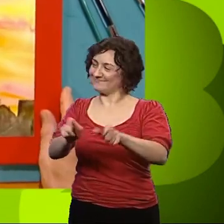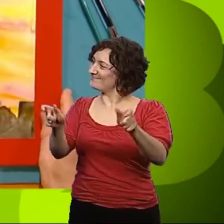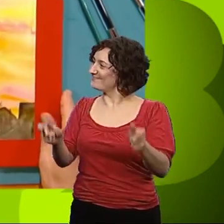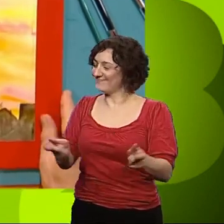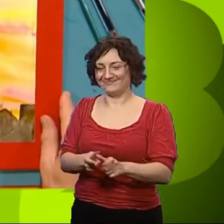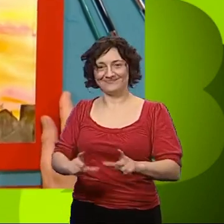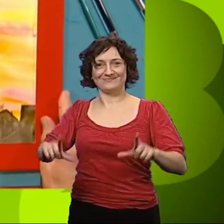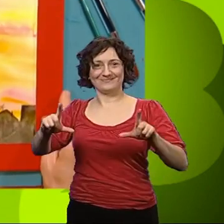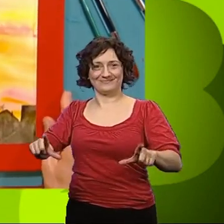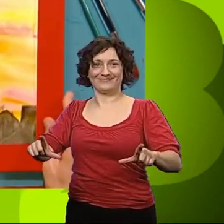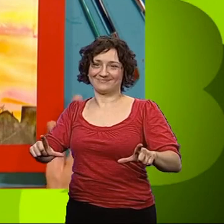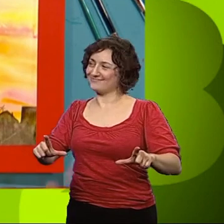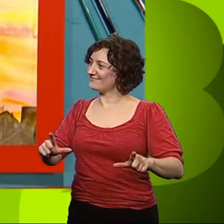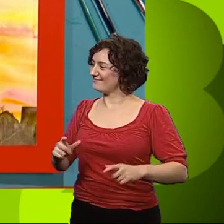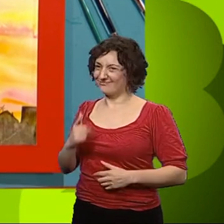at that. Lovely.